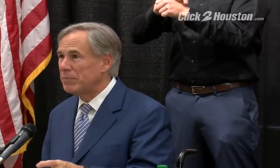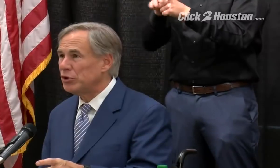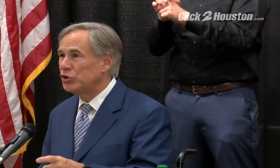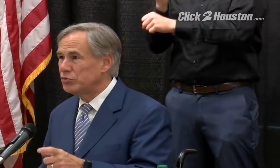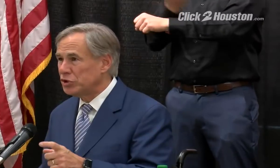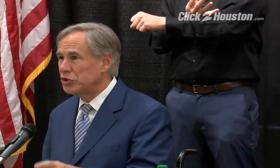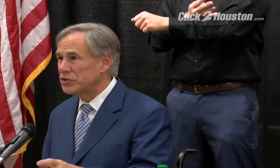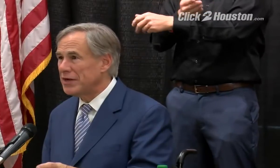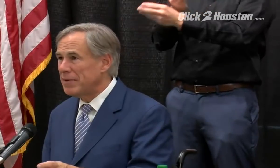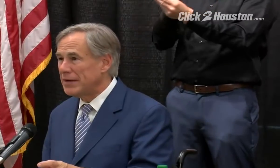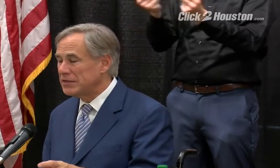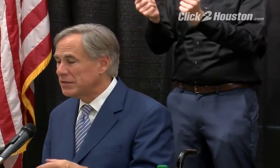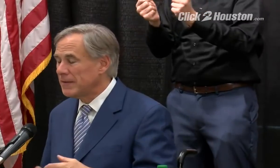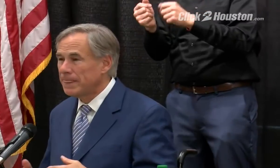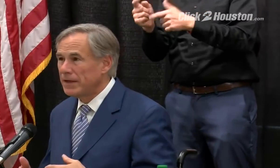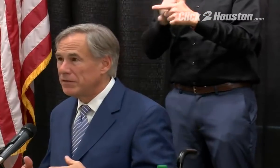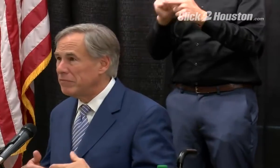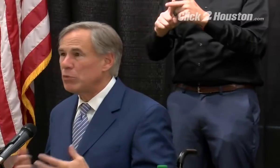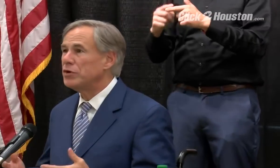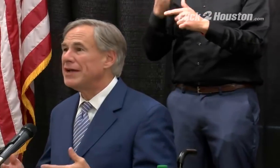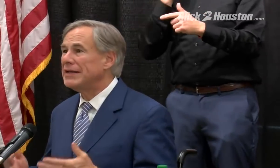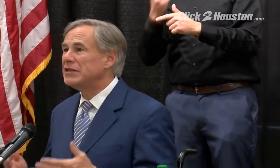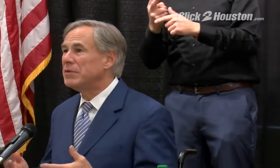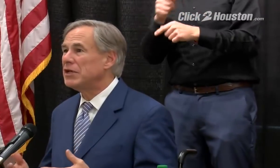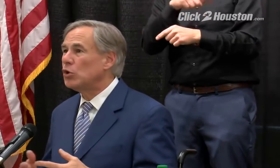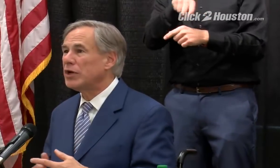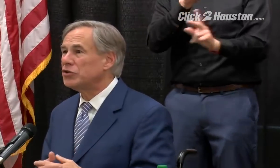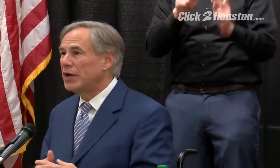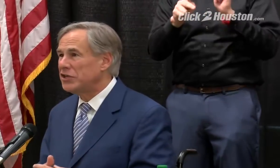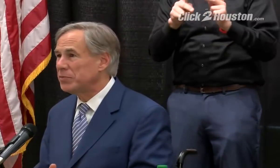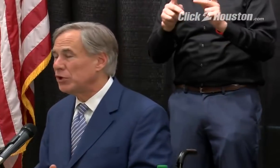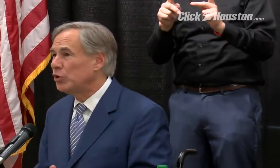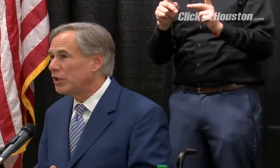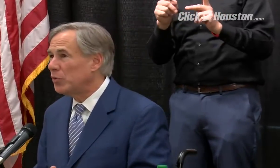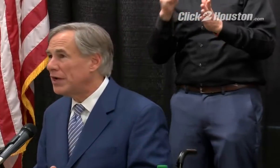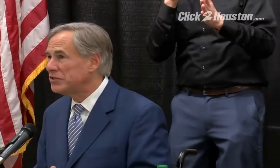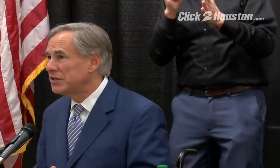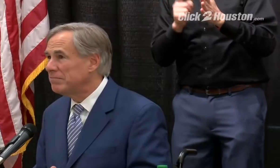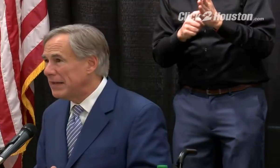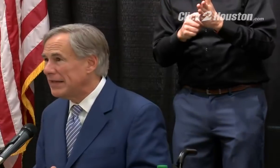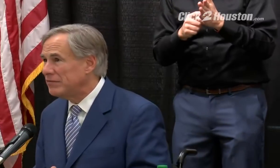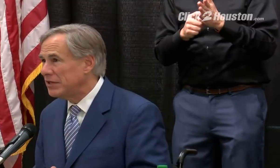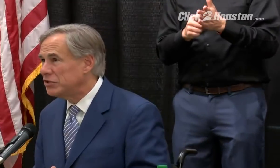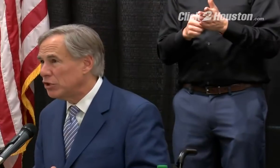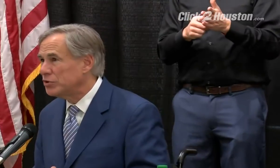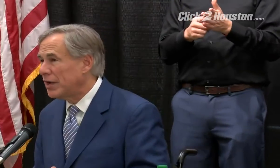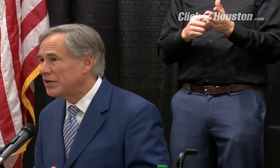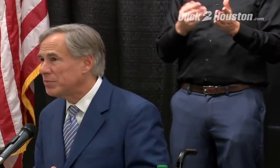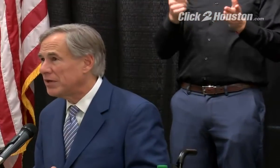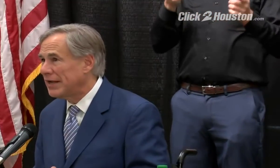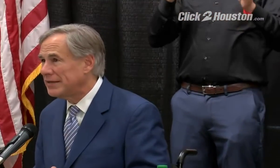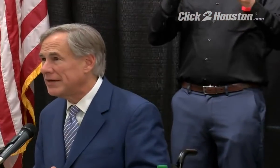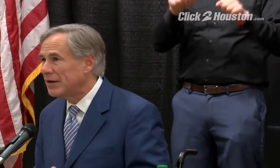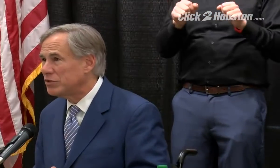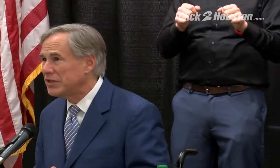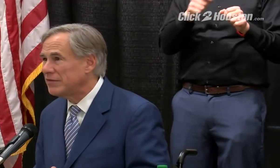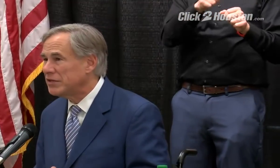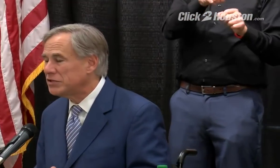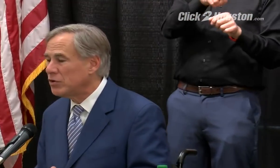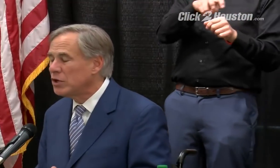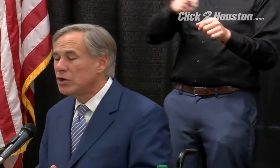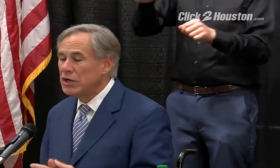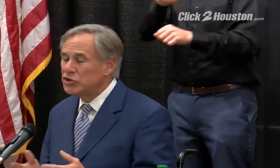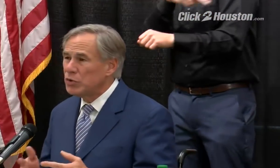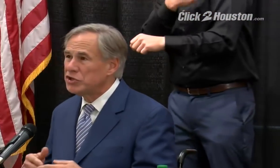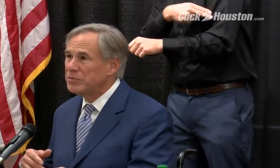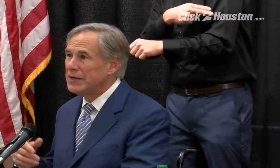of those people who took those antibodies, they will not need to be going into a hospital, who otherwise may have needed to go into a hospital had they not received it. And